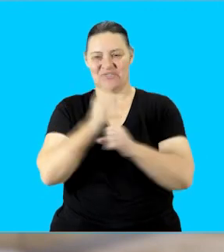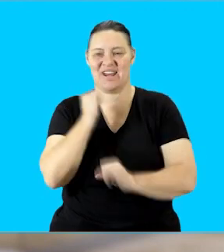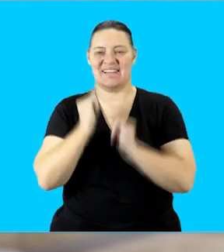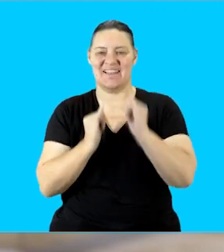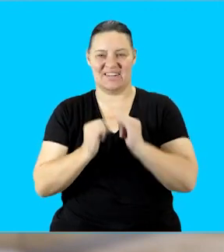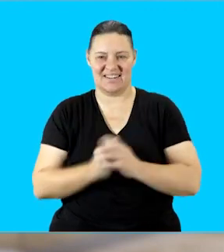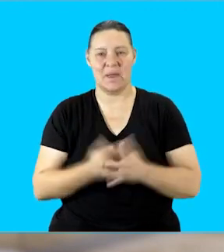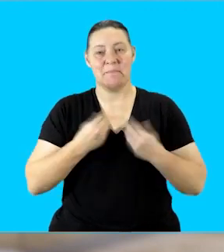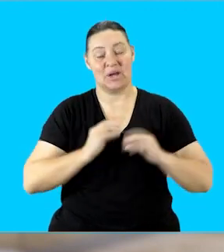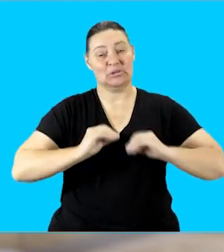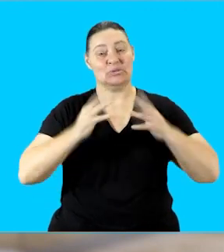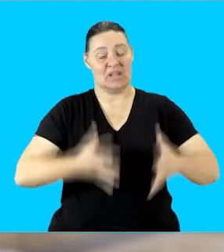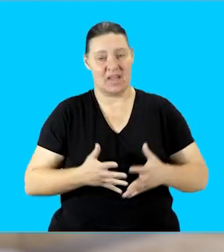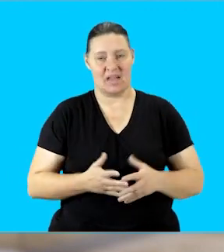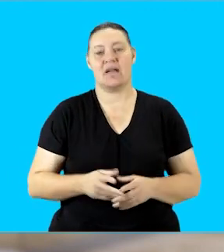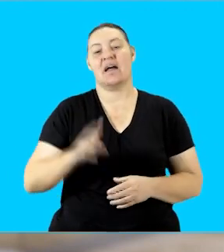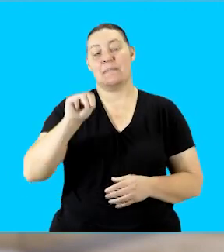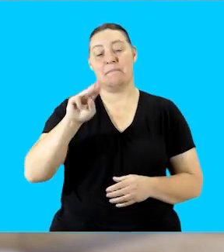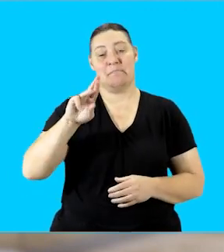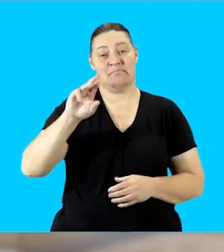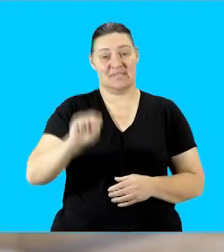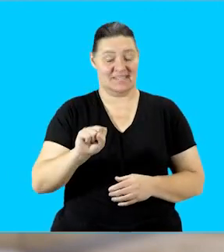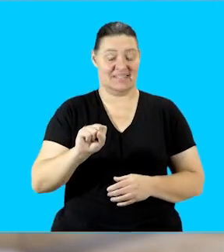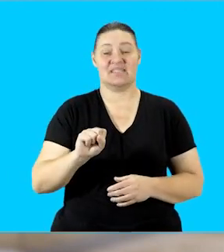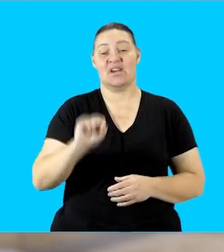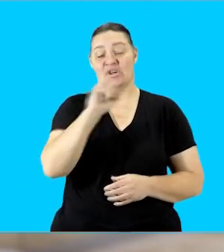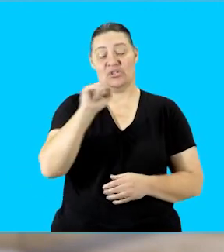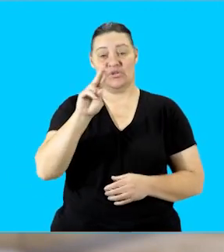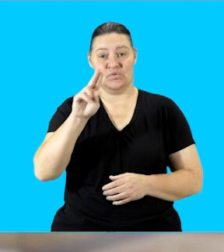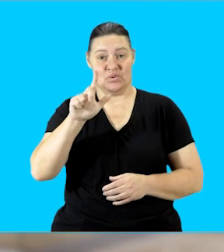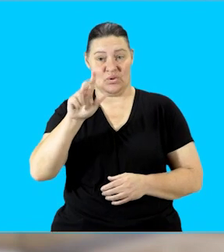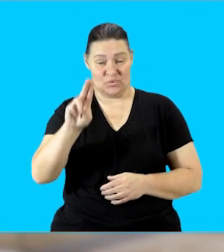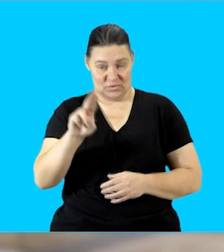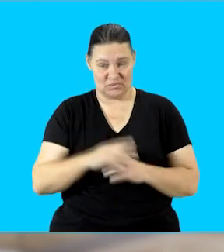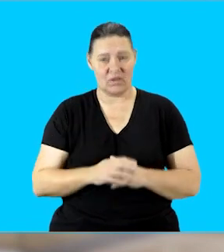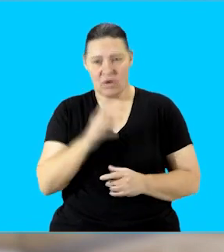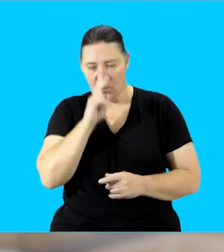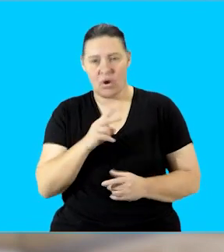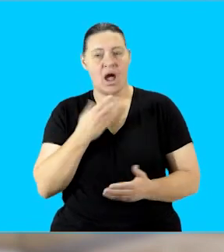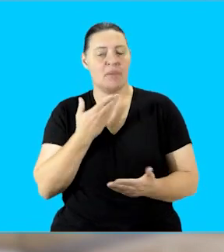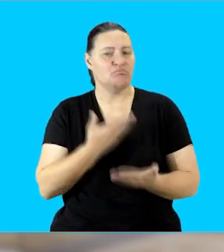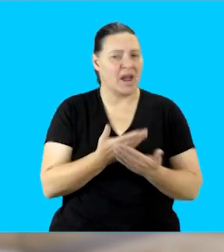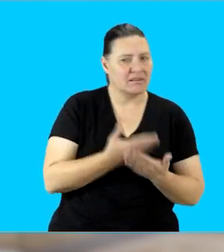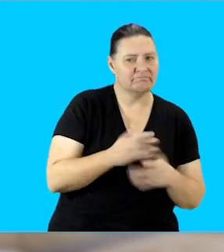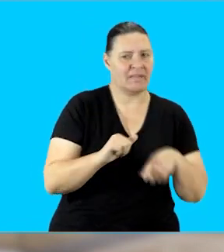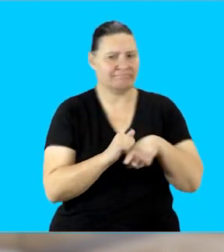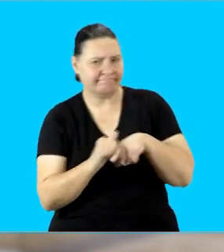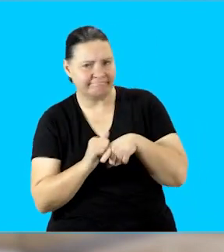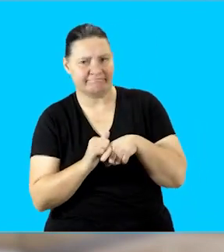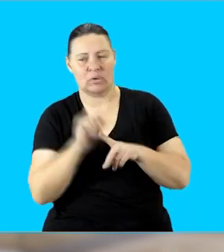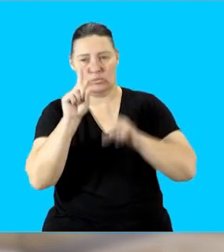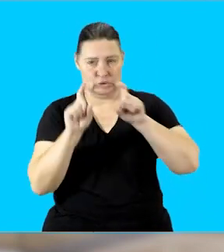Good day, grade 11s. I am your tutor, Ms. Noktula Zulu. Today we'll be looking at practice and application questions under